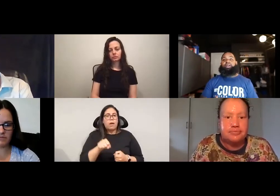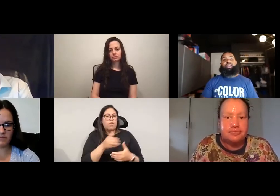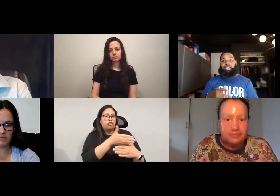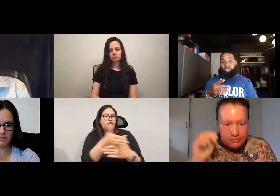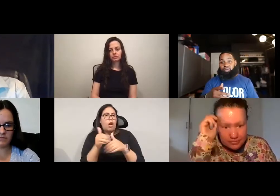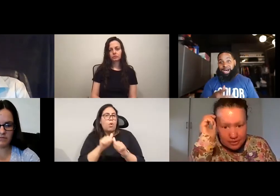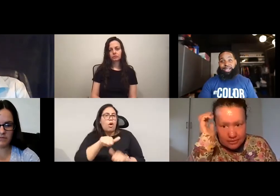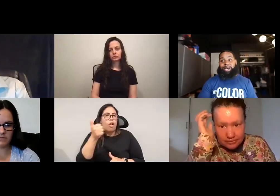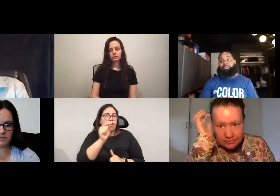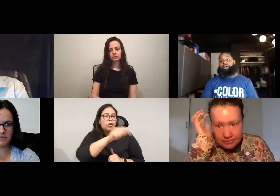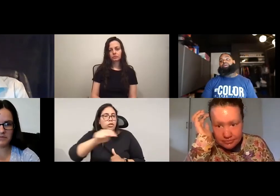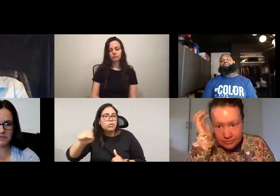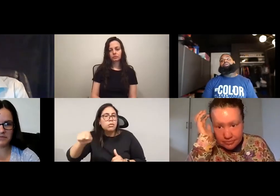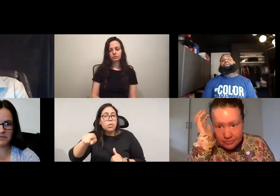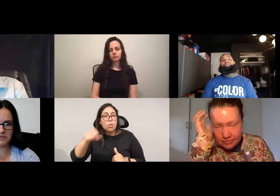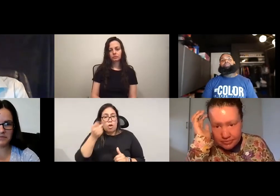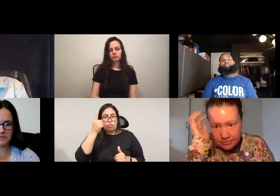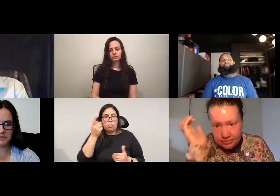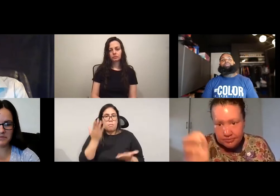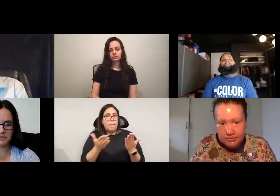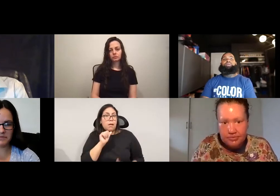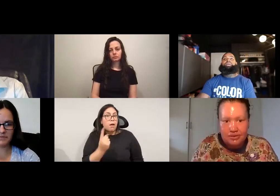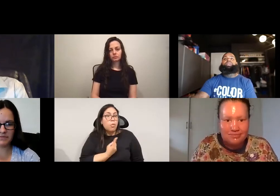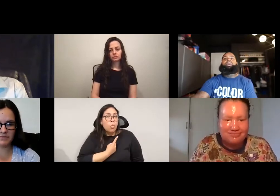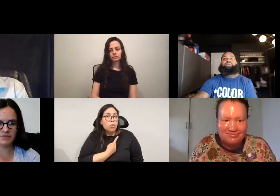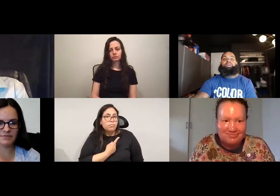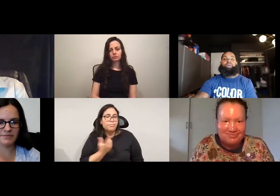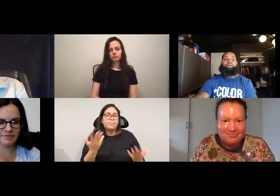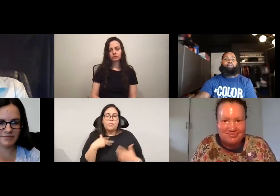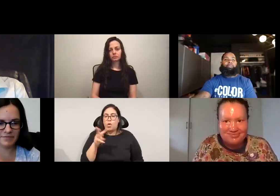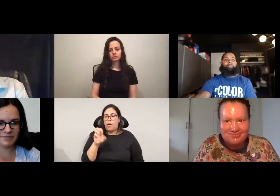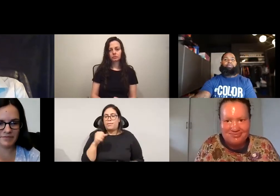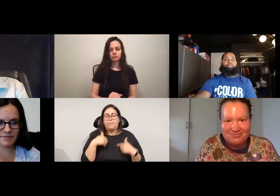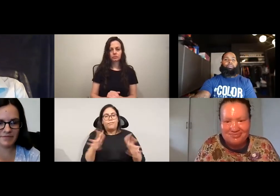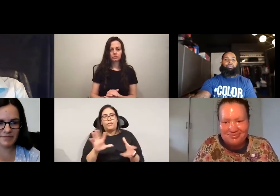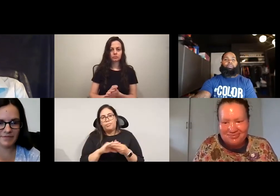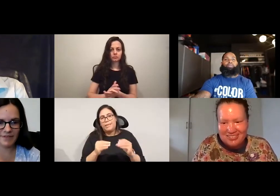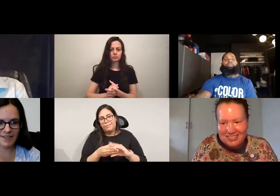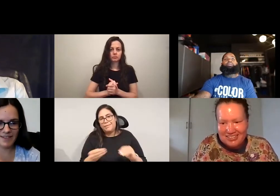and understand that you might not be the only one. This is Wesley. I'm done speaking.